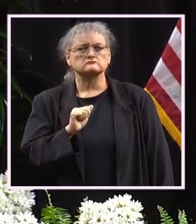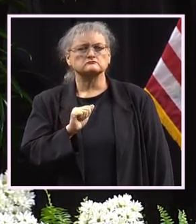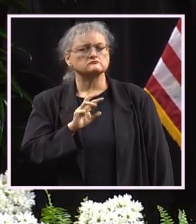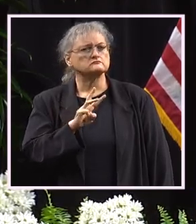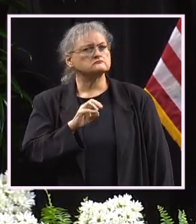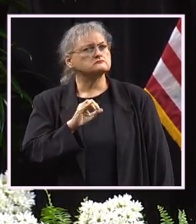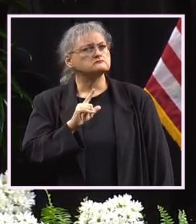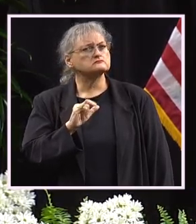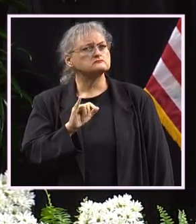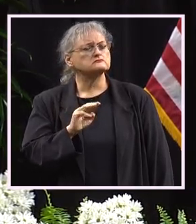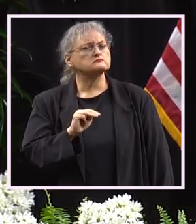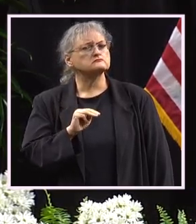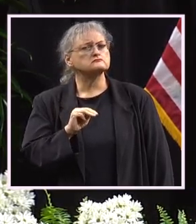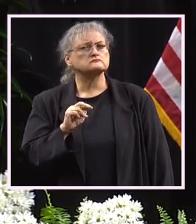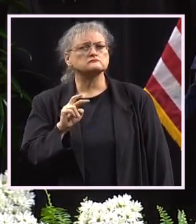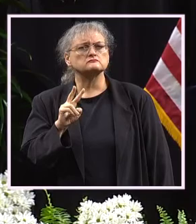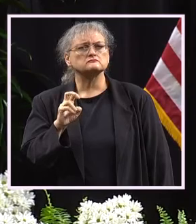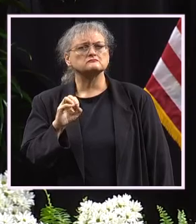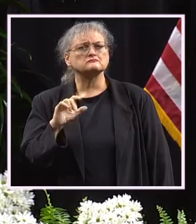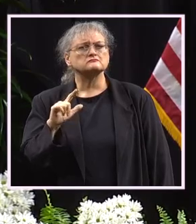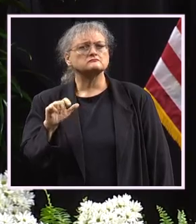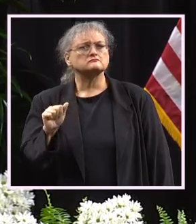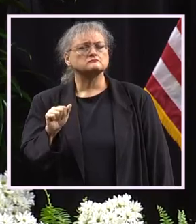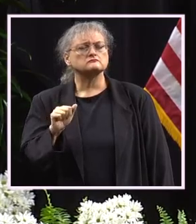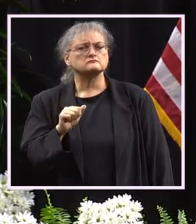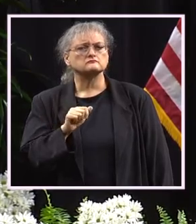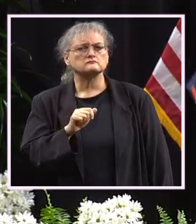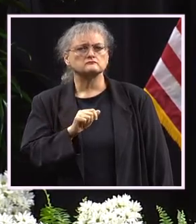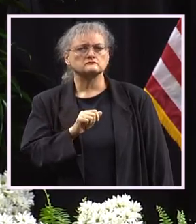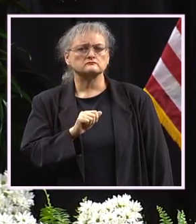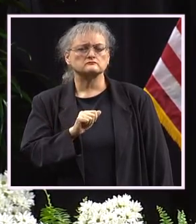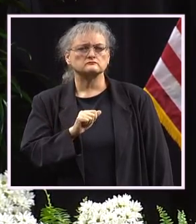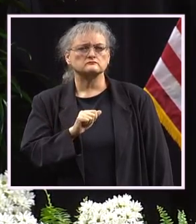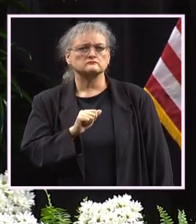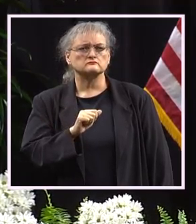William Joseph Vela, cum laude.